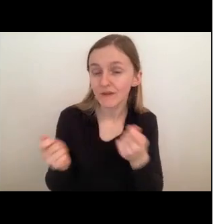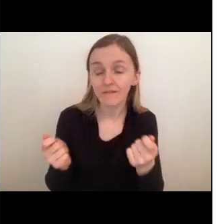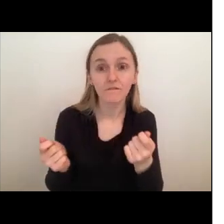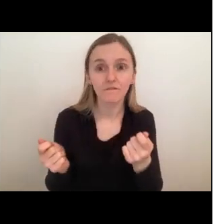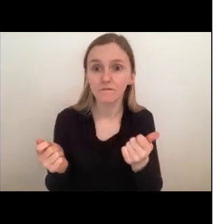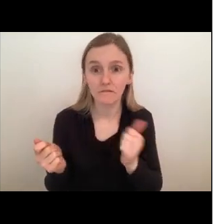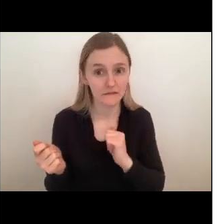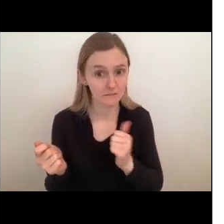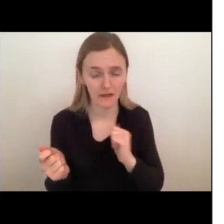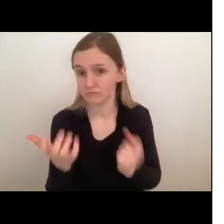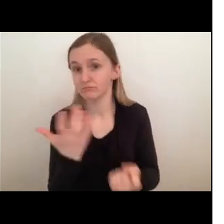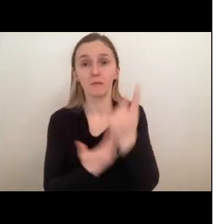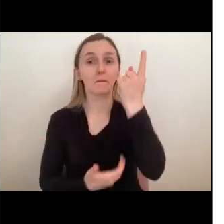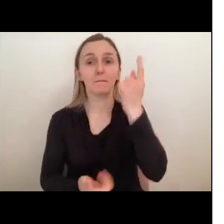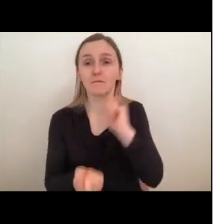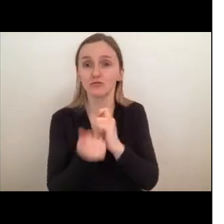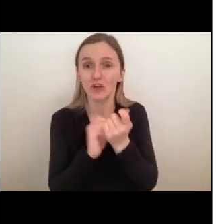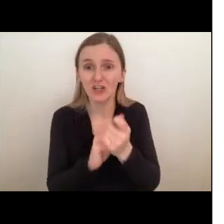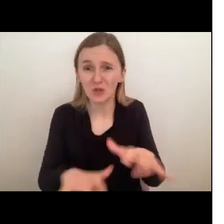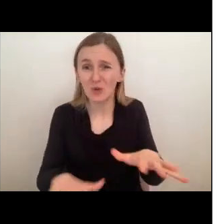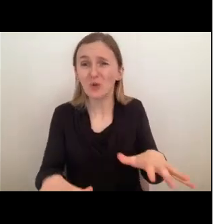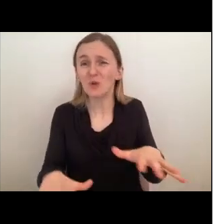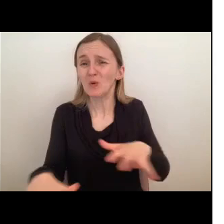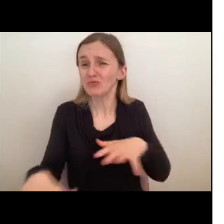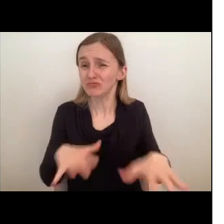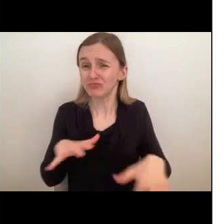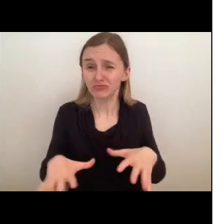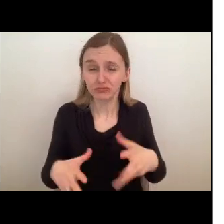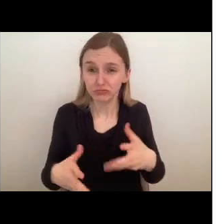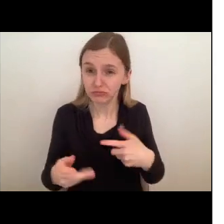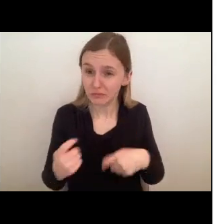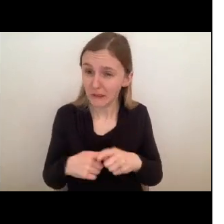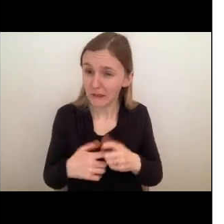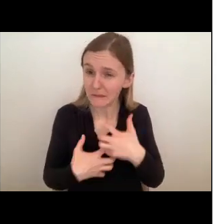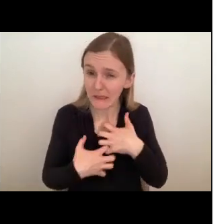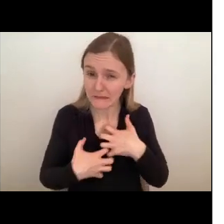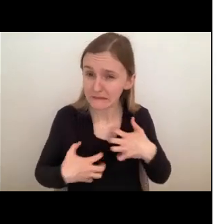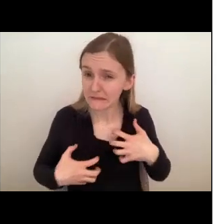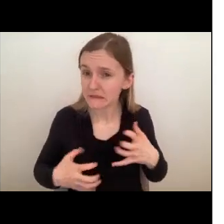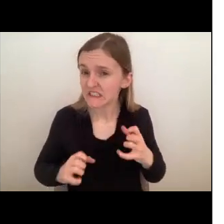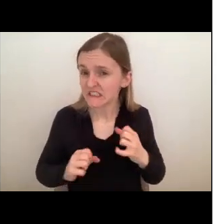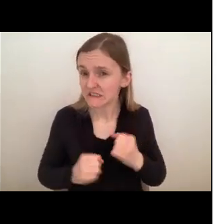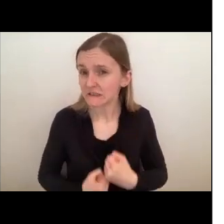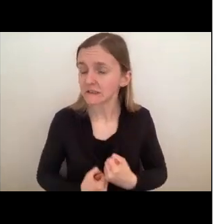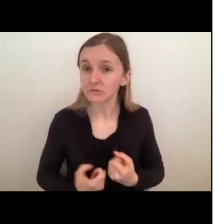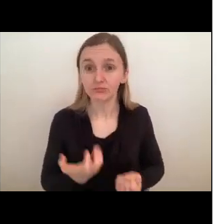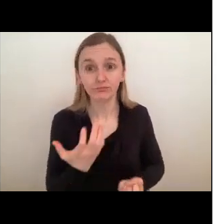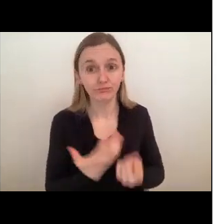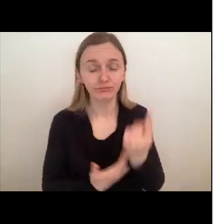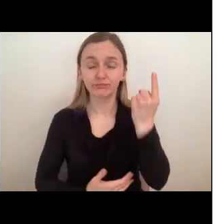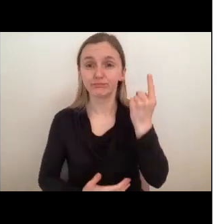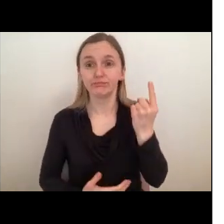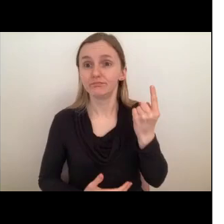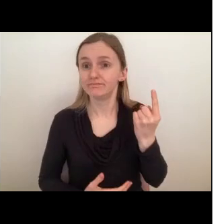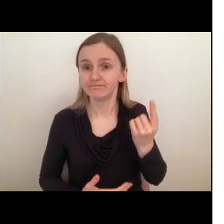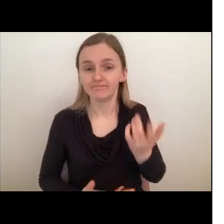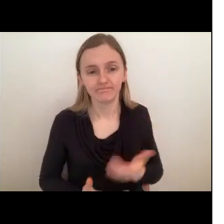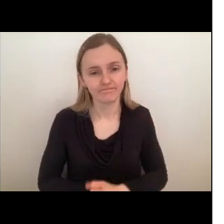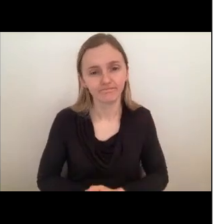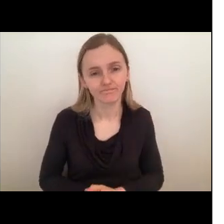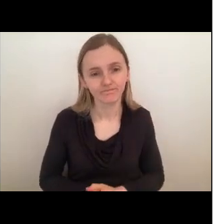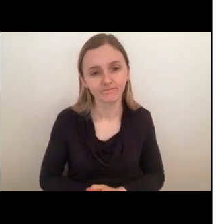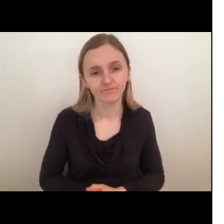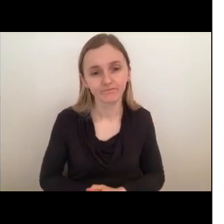change and become really frustrated or distressed if things change unexpectedly.